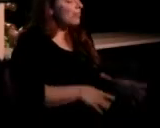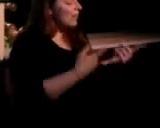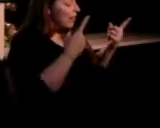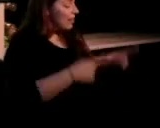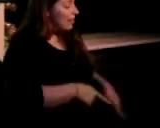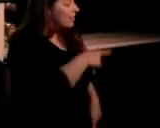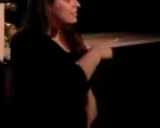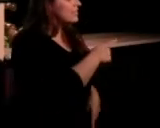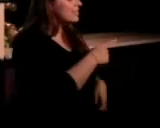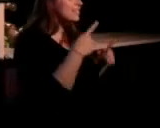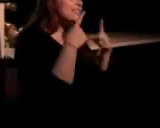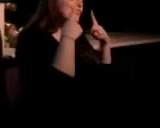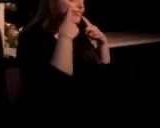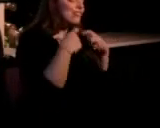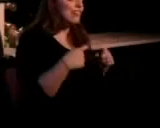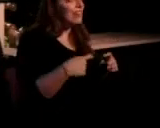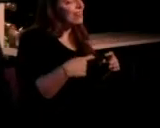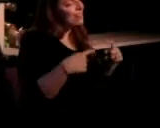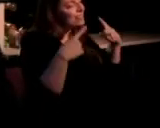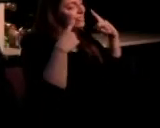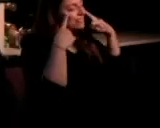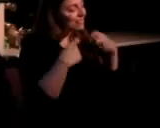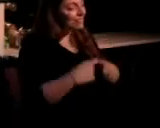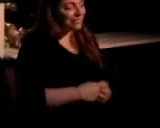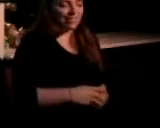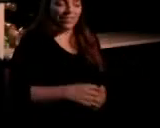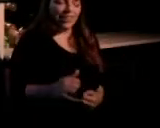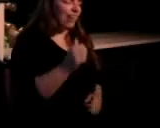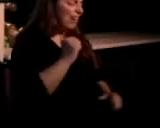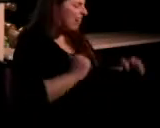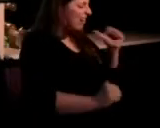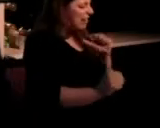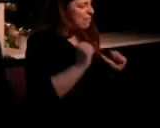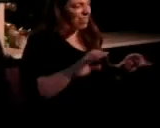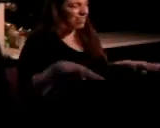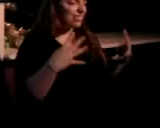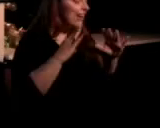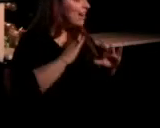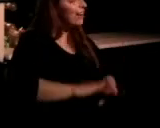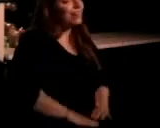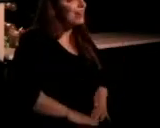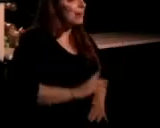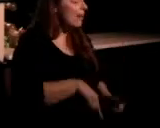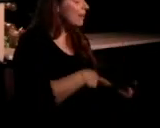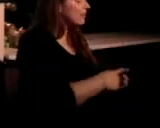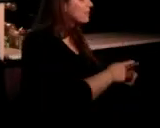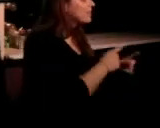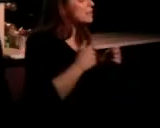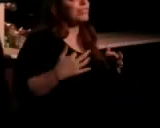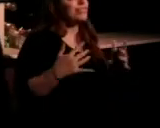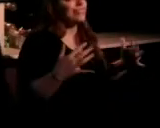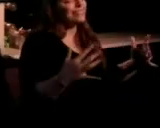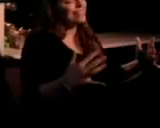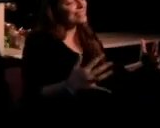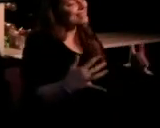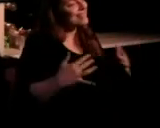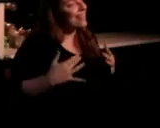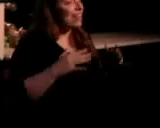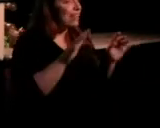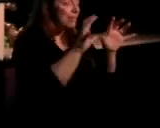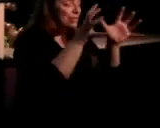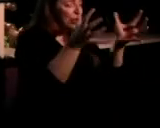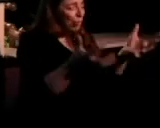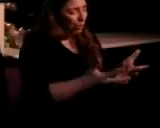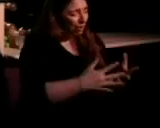'Cause when he cries, it's not some ornamental sigh. And when he breathes,